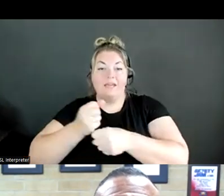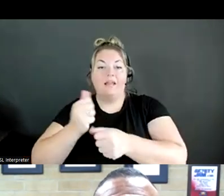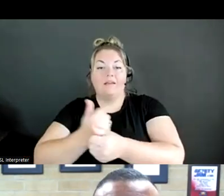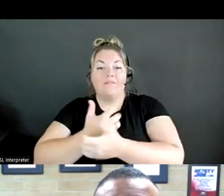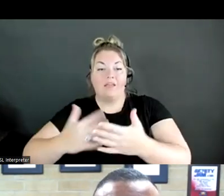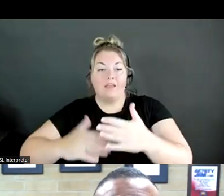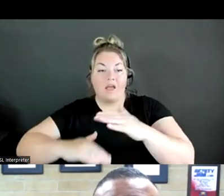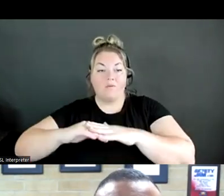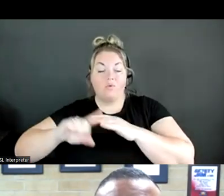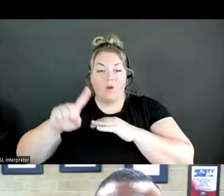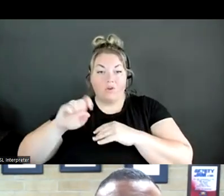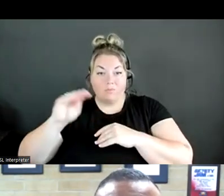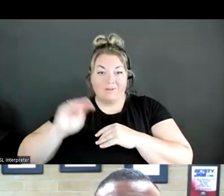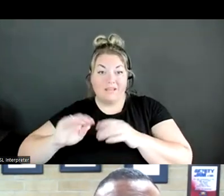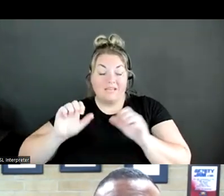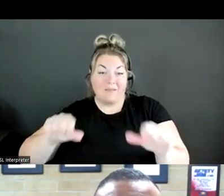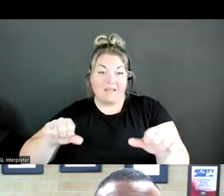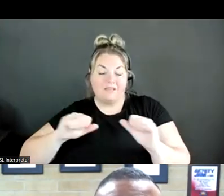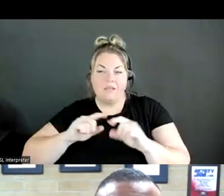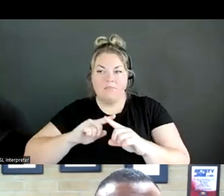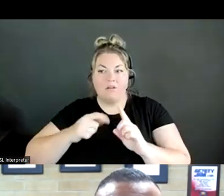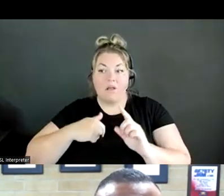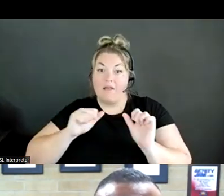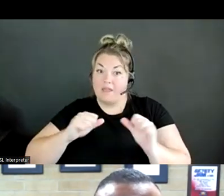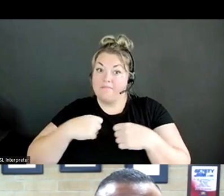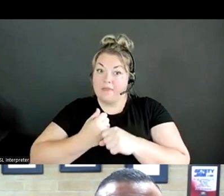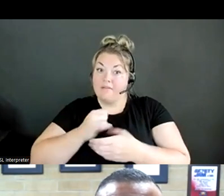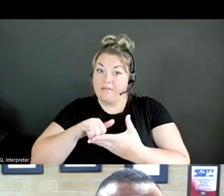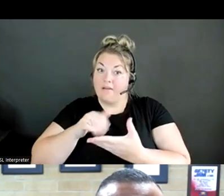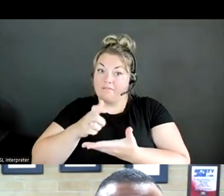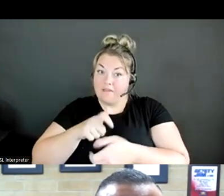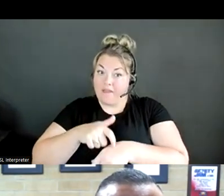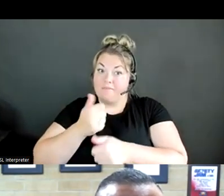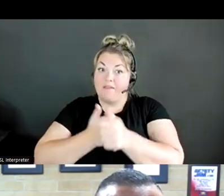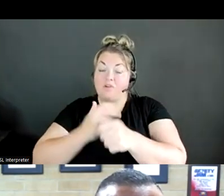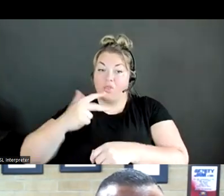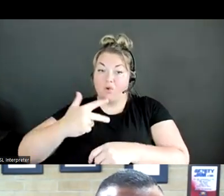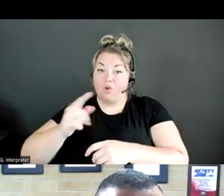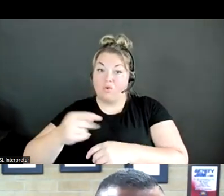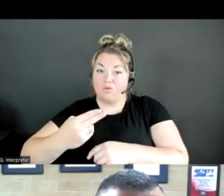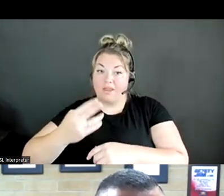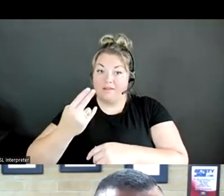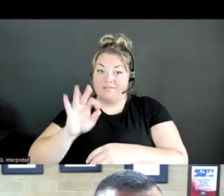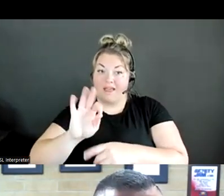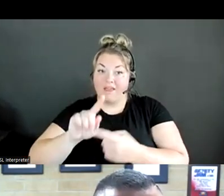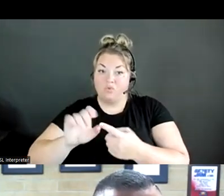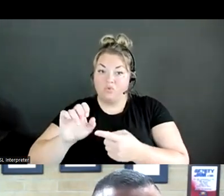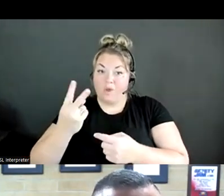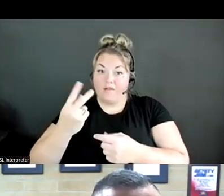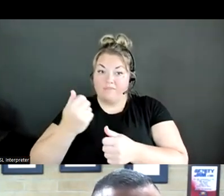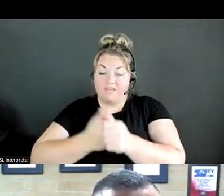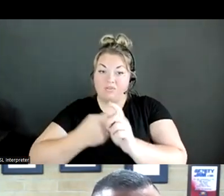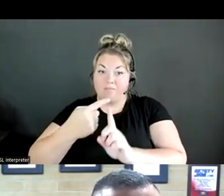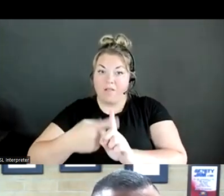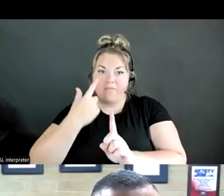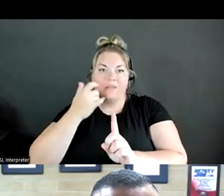100% capacity. But I can make that time every third Thursday from 9 to 12 each month, because